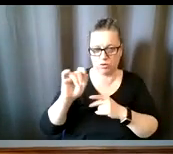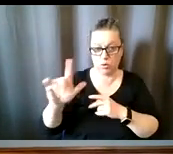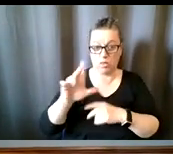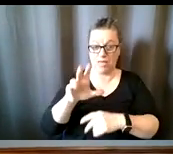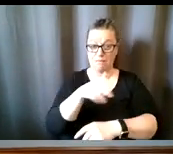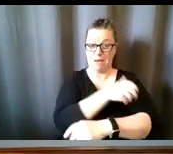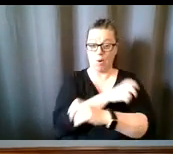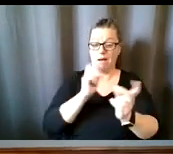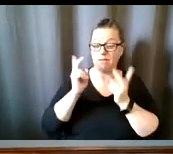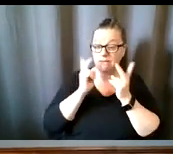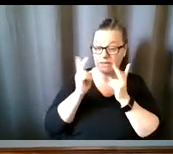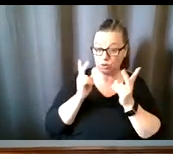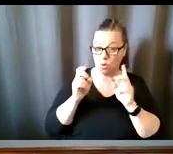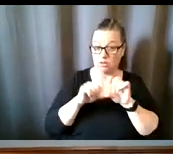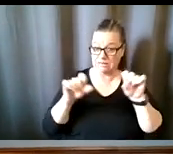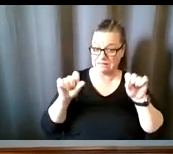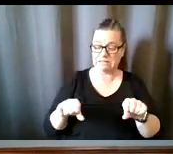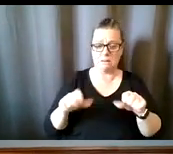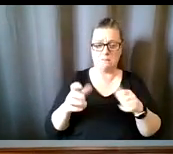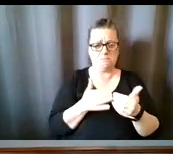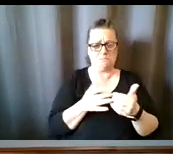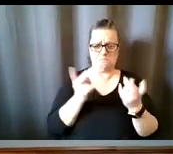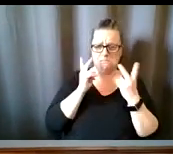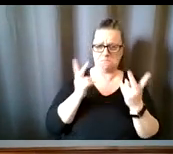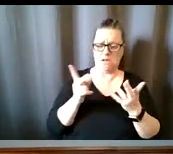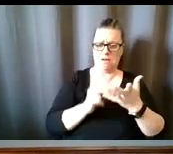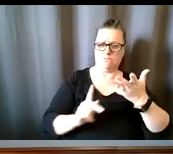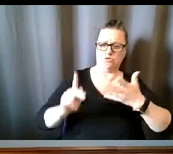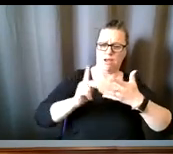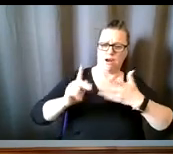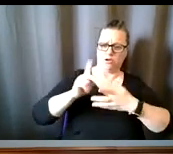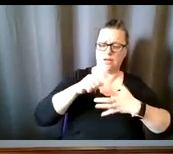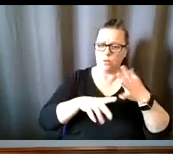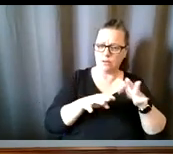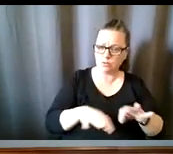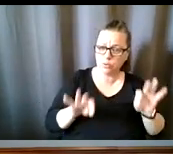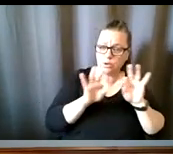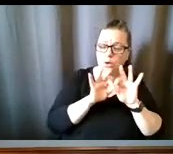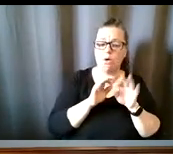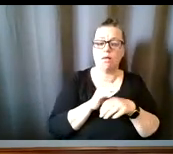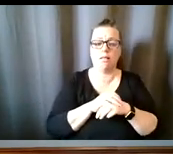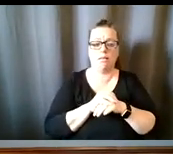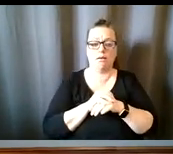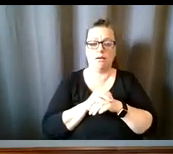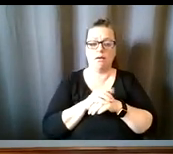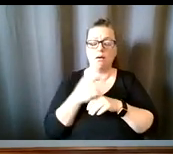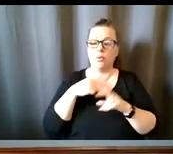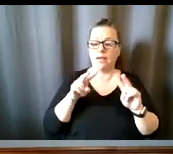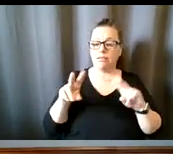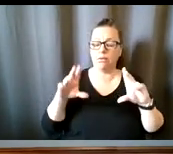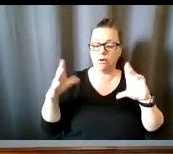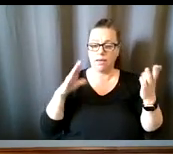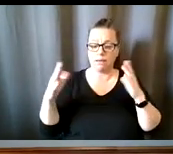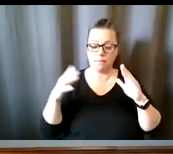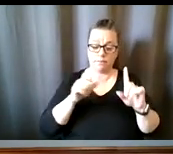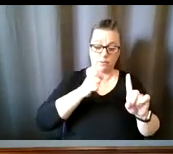system is that it makes things highly visible. We can prioritize those things that are critical and important. We can look and compare between the target